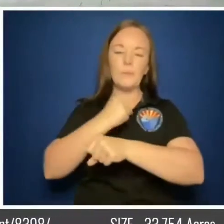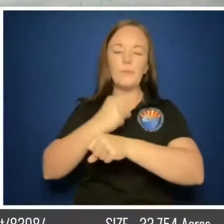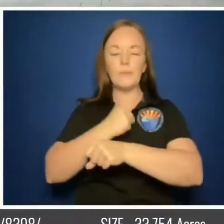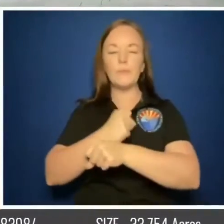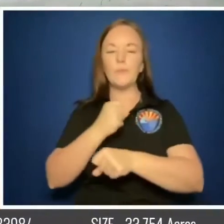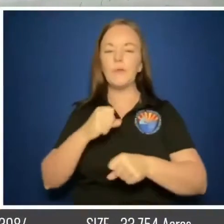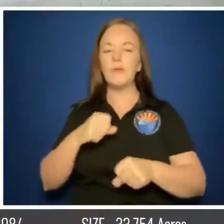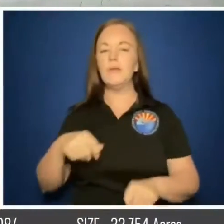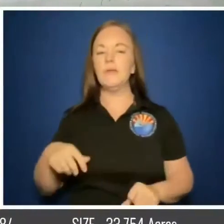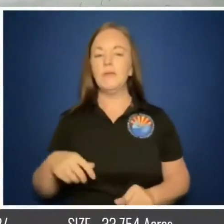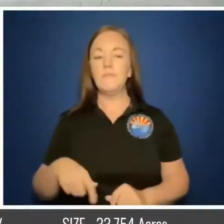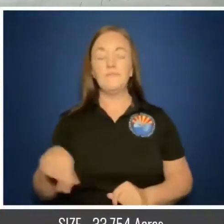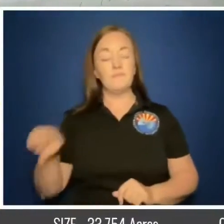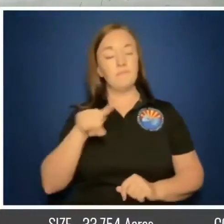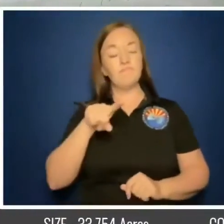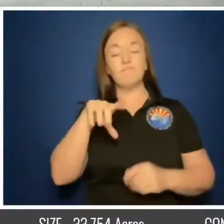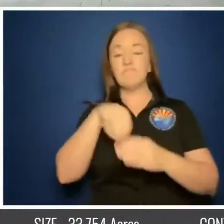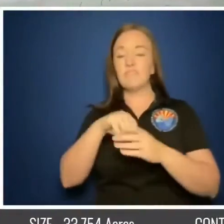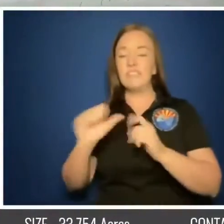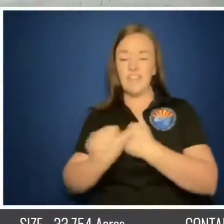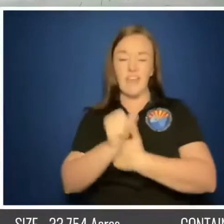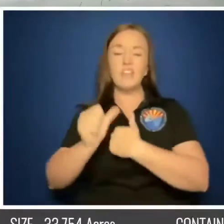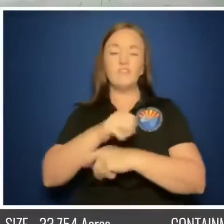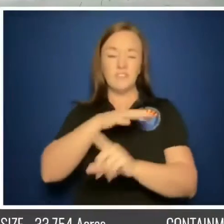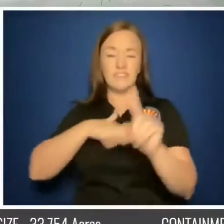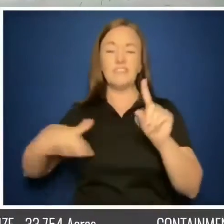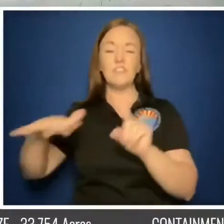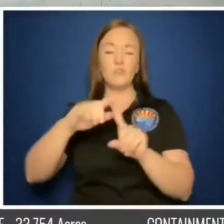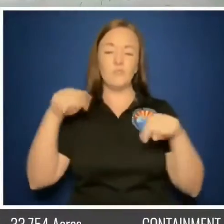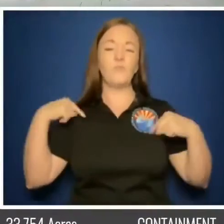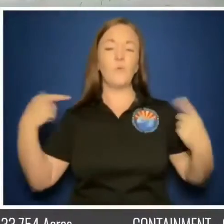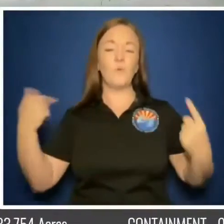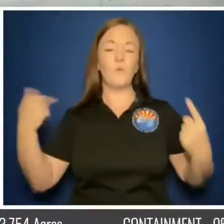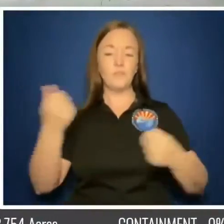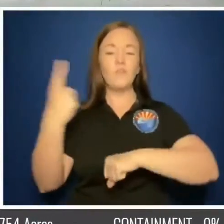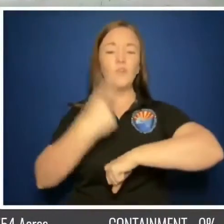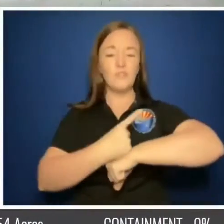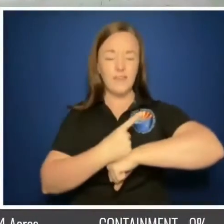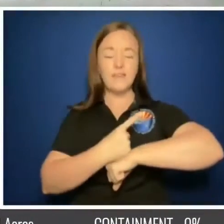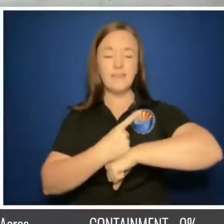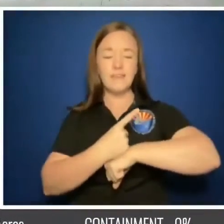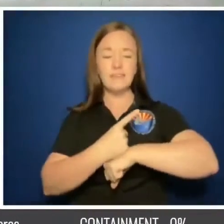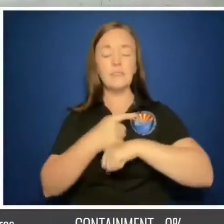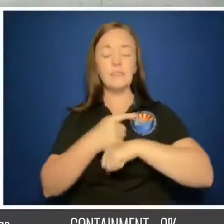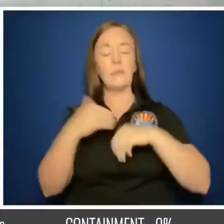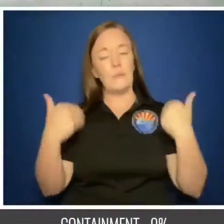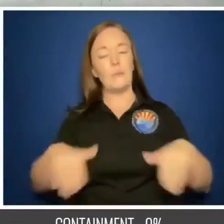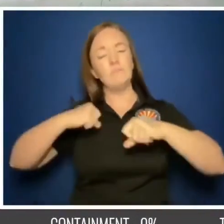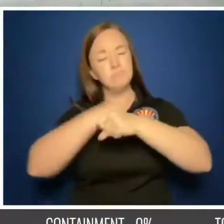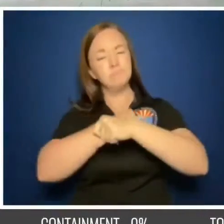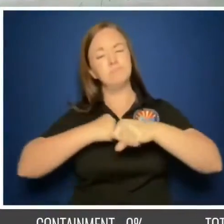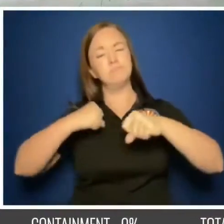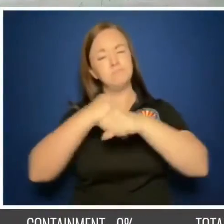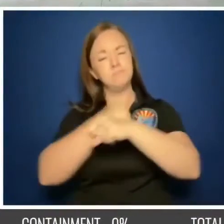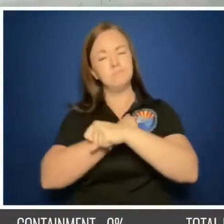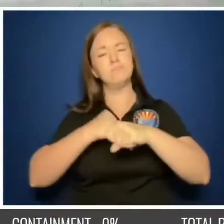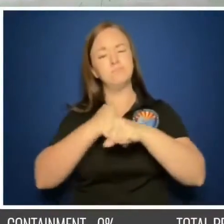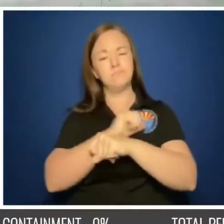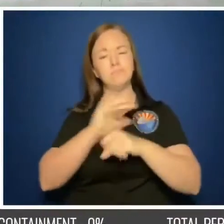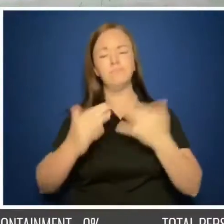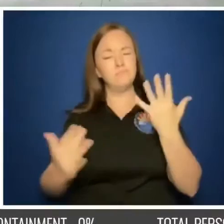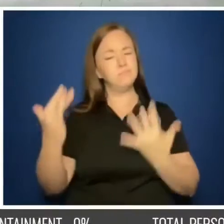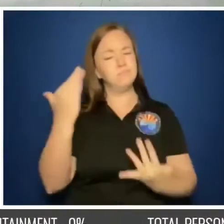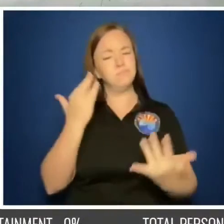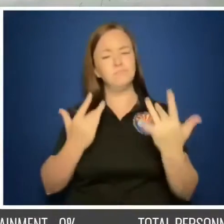been in dangerous conditions over the last several days, and they have had a heck of a firefight, and you'll hear that over the coming weeks, the